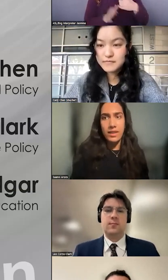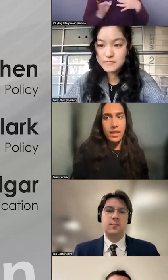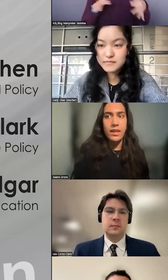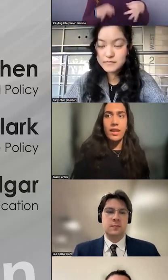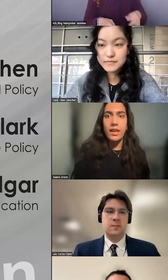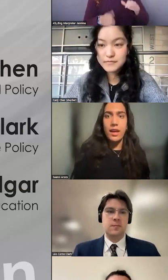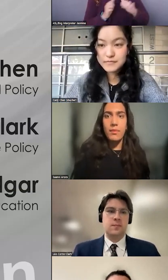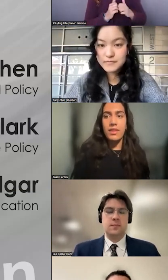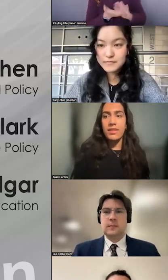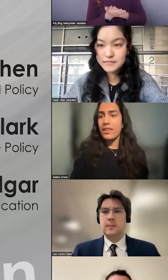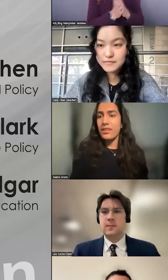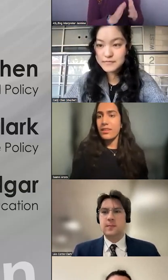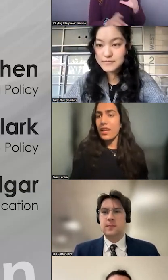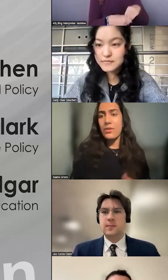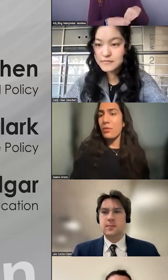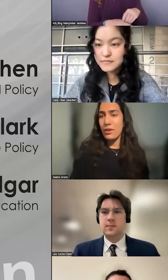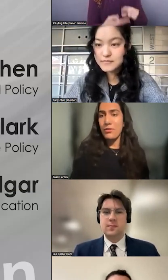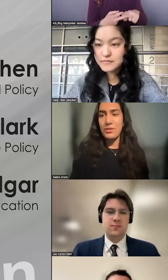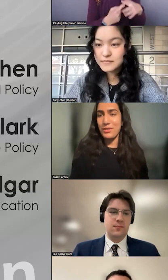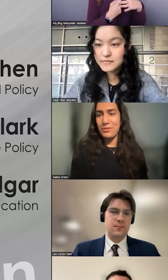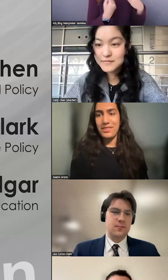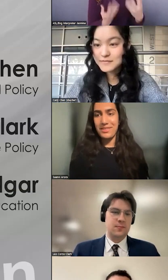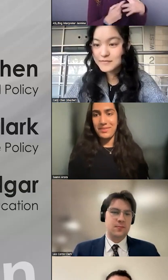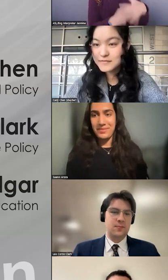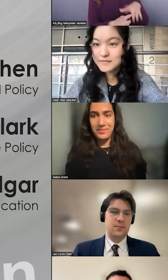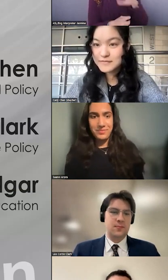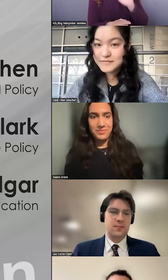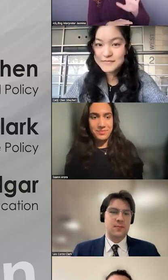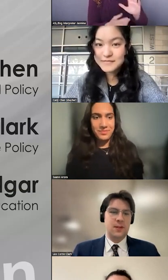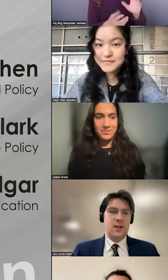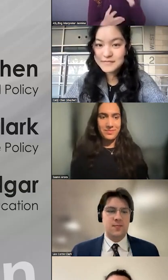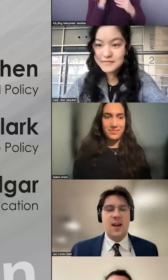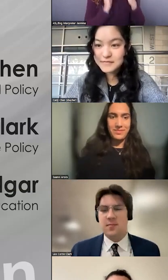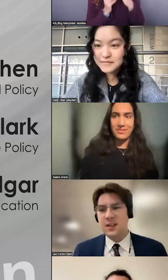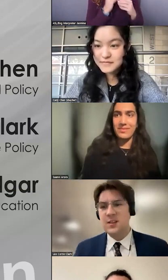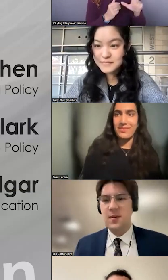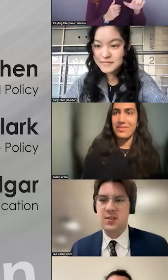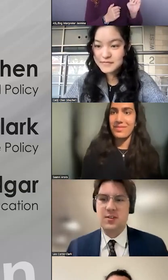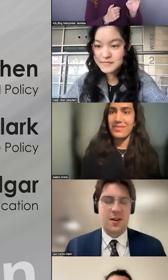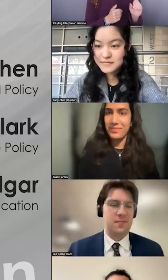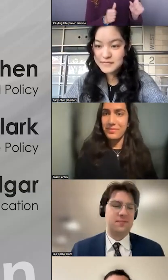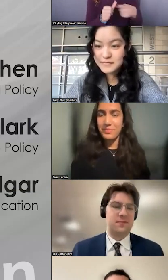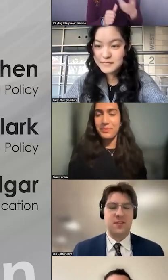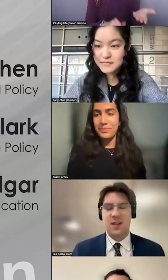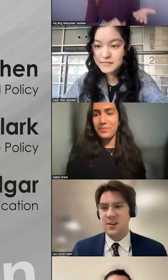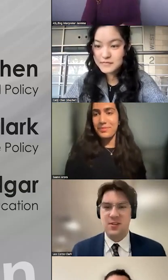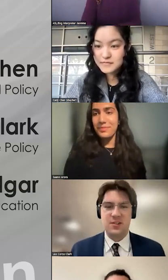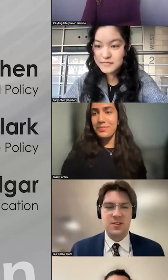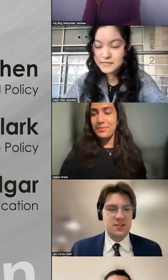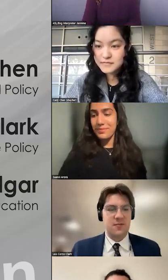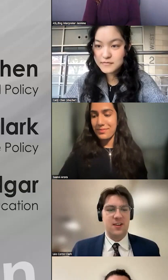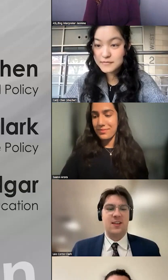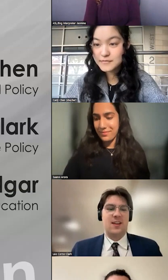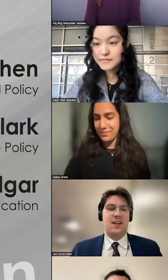young advocate. And Leo, if you want to go first for this question. Yeah, thanks so much for that